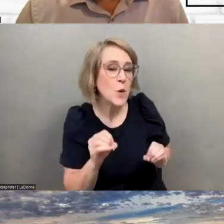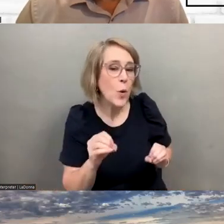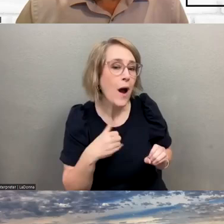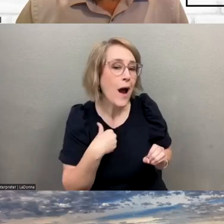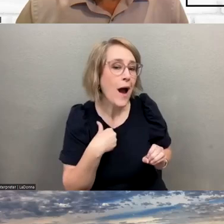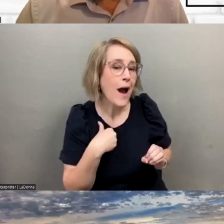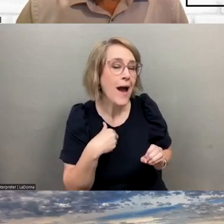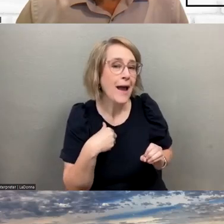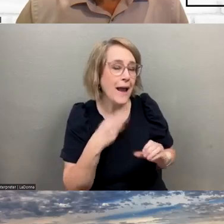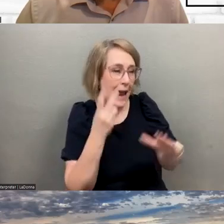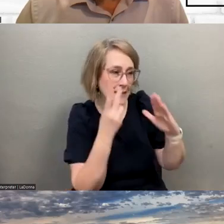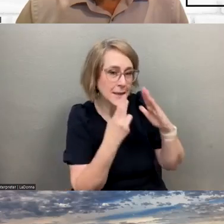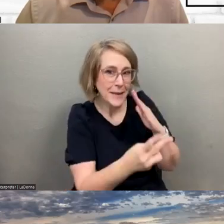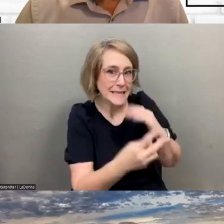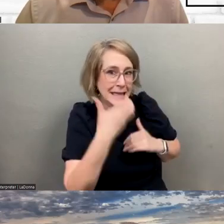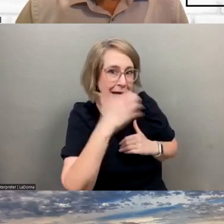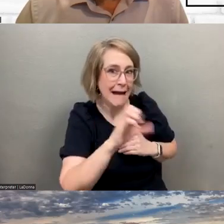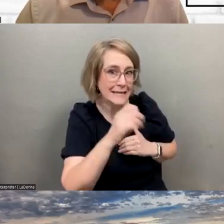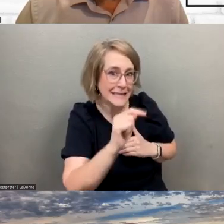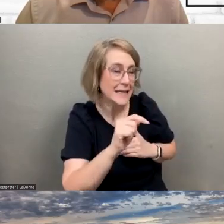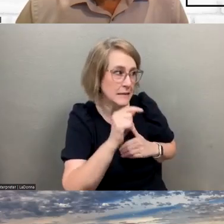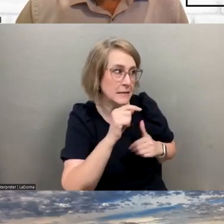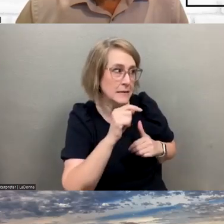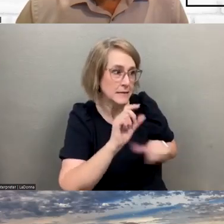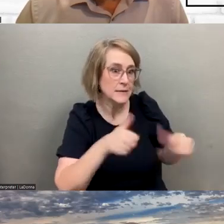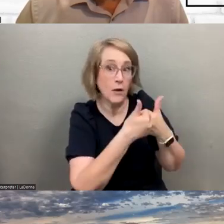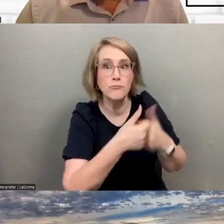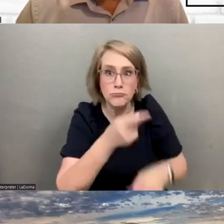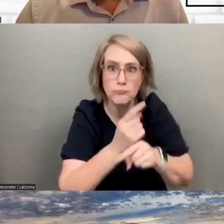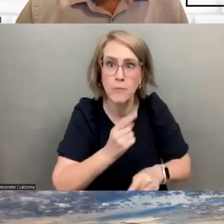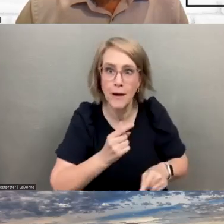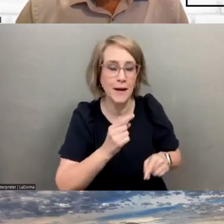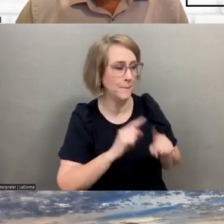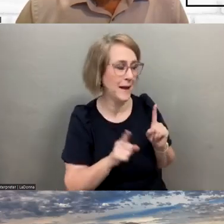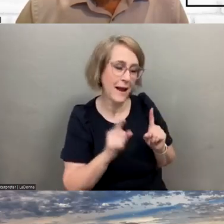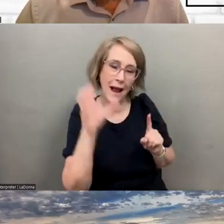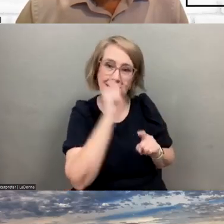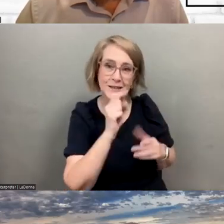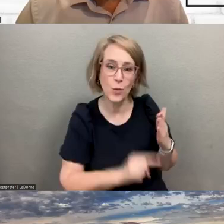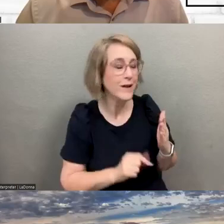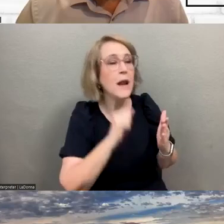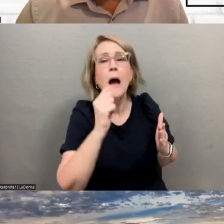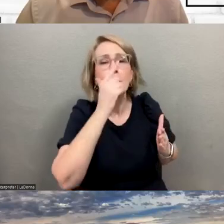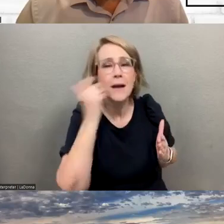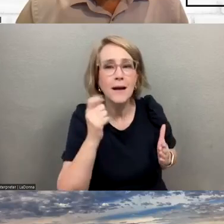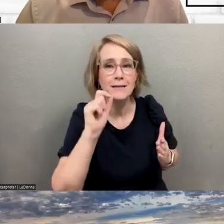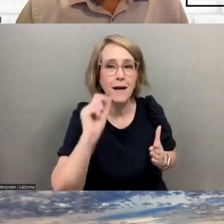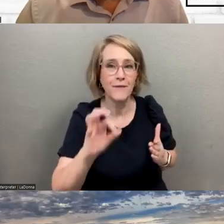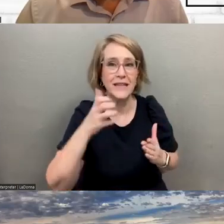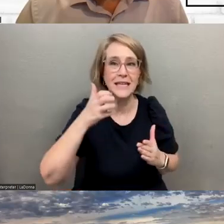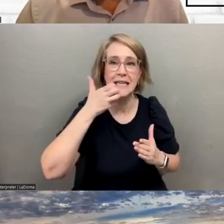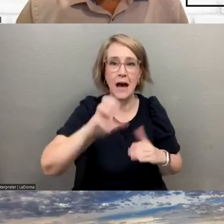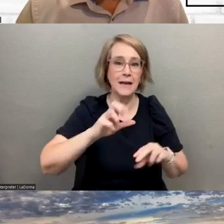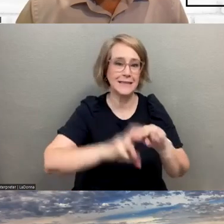tell you, I anticipated the hot seat being hot, and it is, but I'll tell you, it's not just because of the seat, but